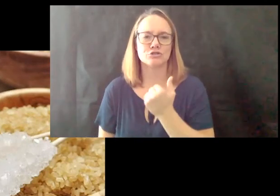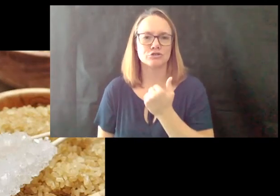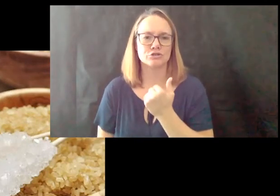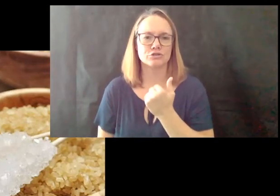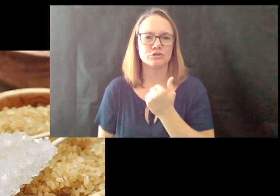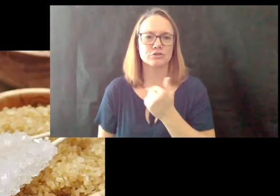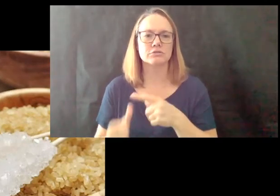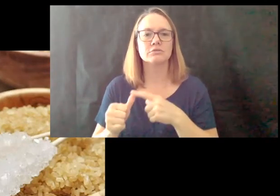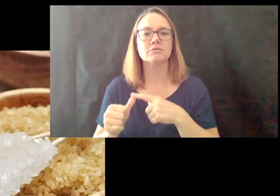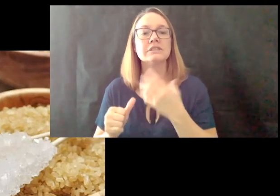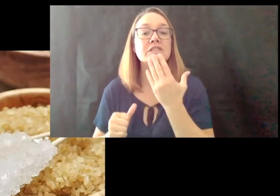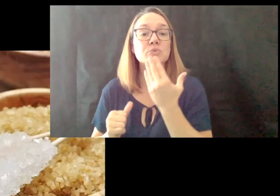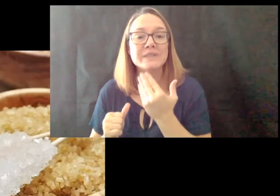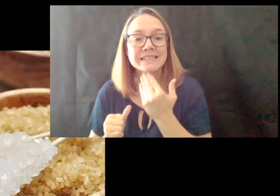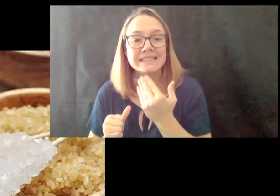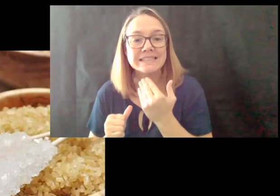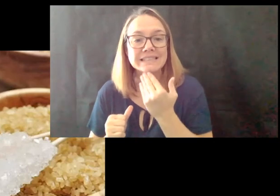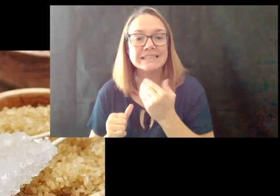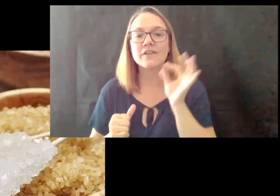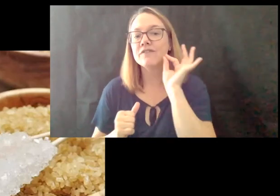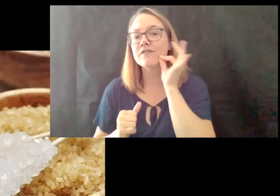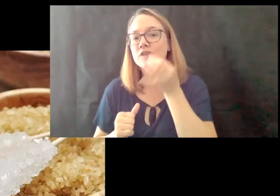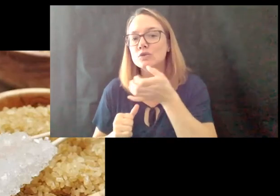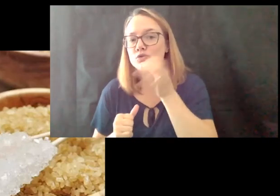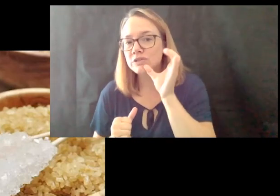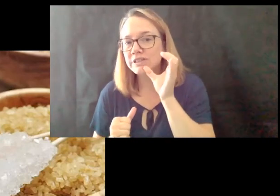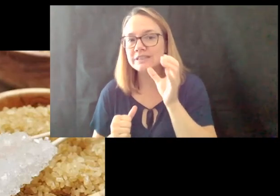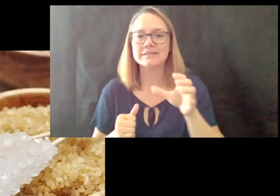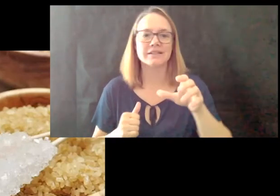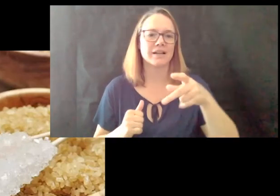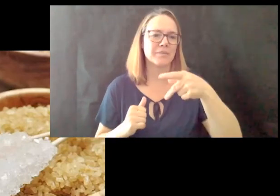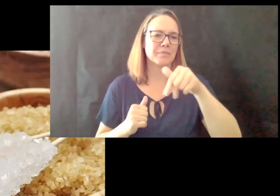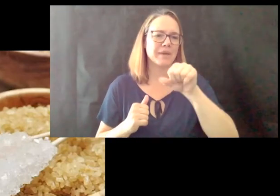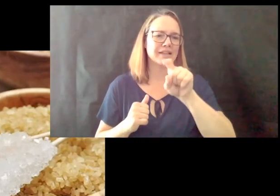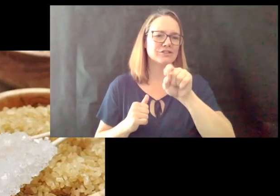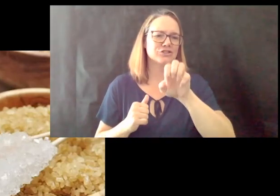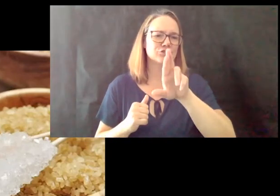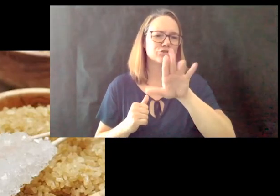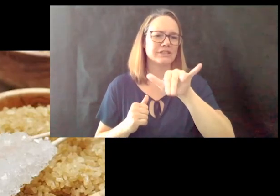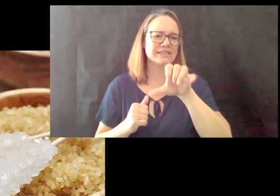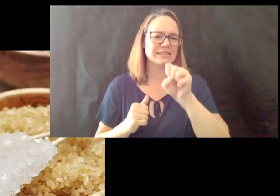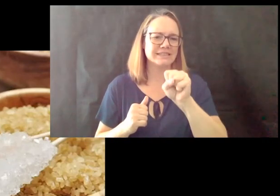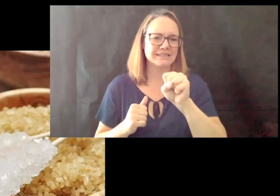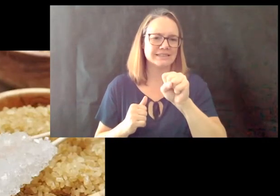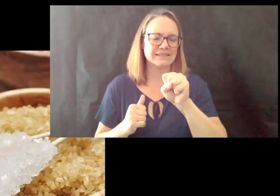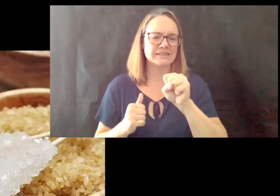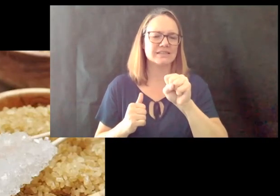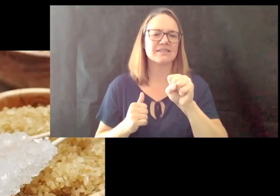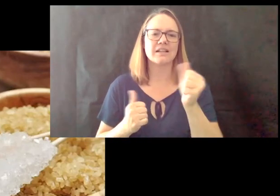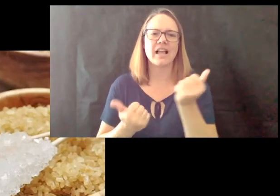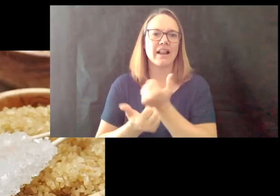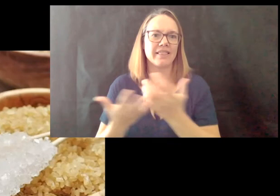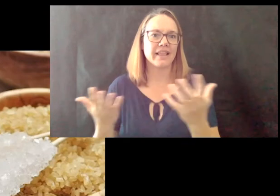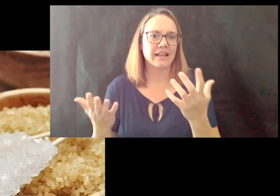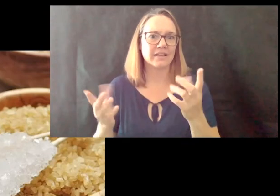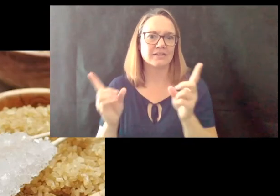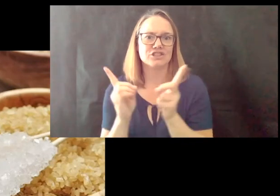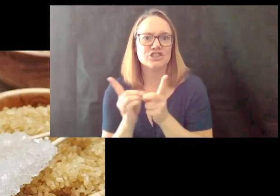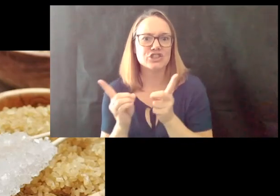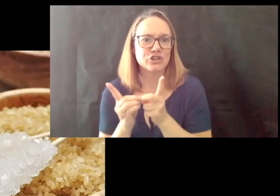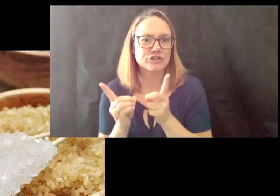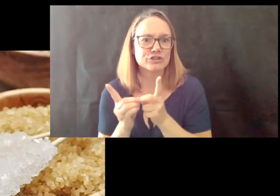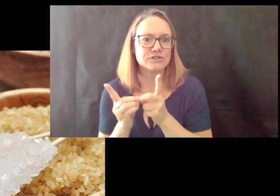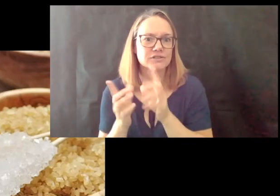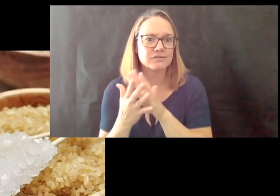these are going to be your sweets, your fruit drinks, your pastries, basically anything that tastes good,